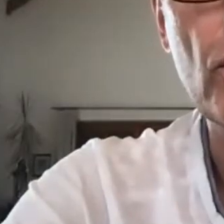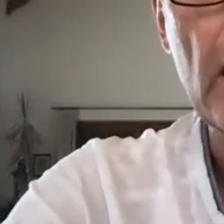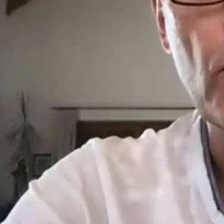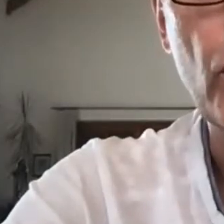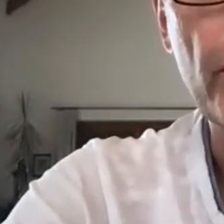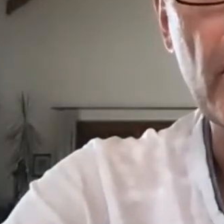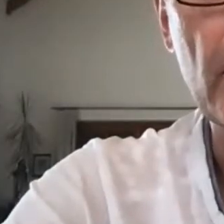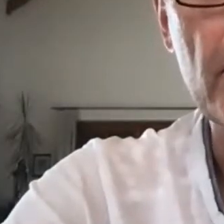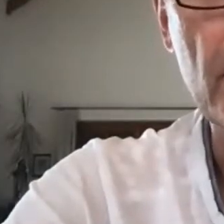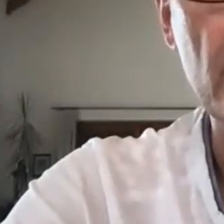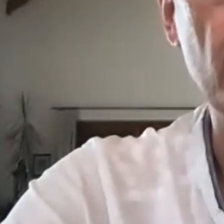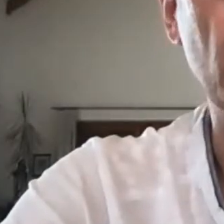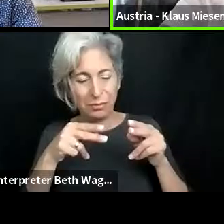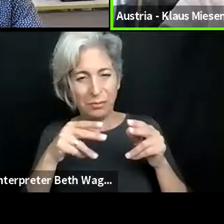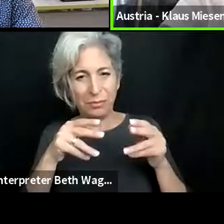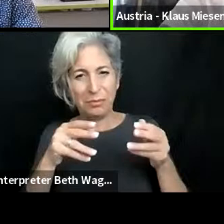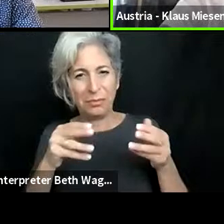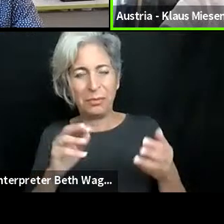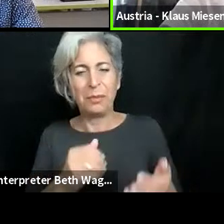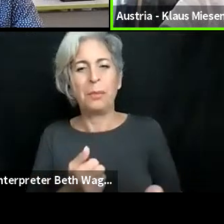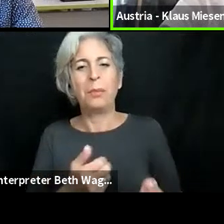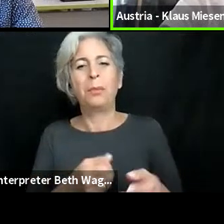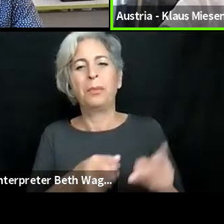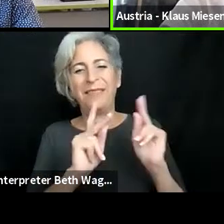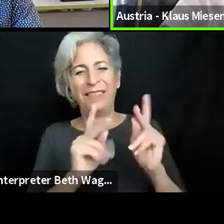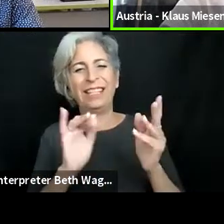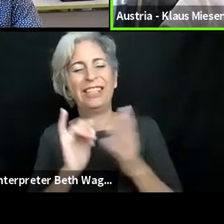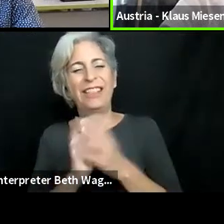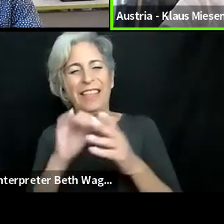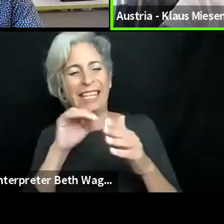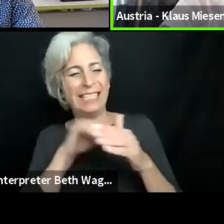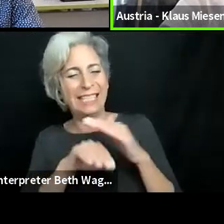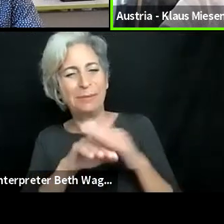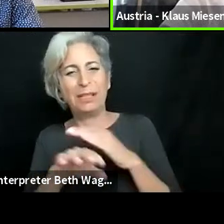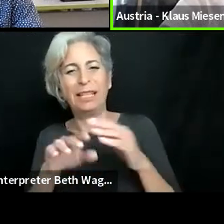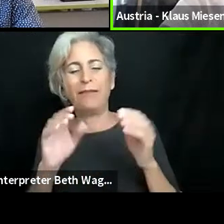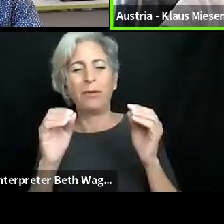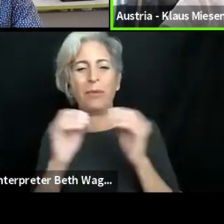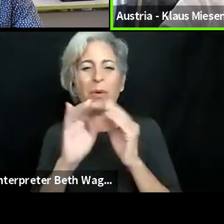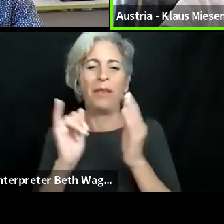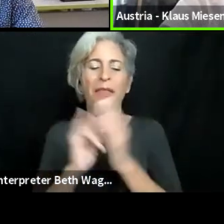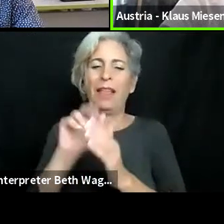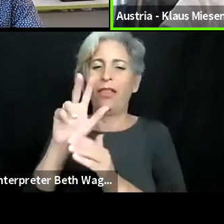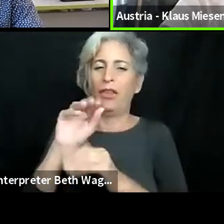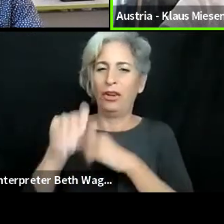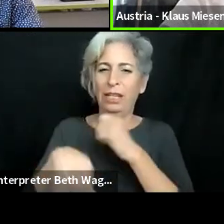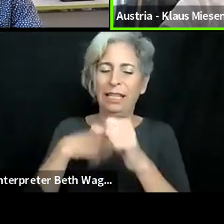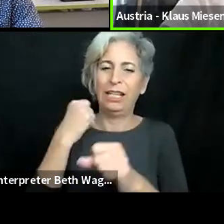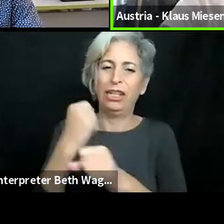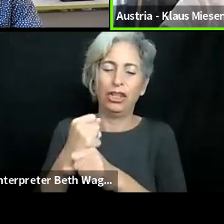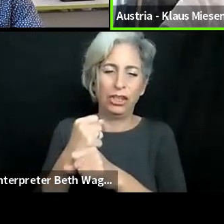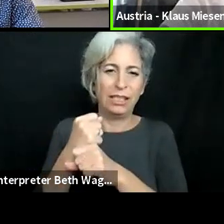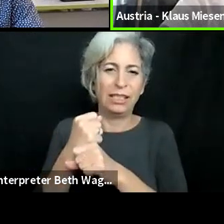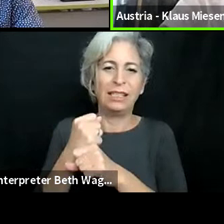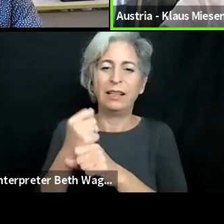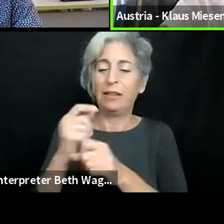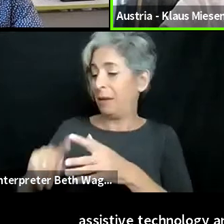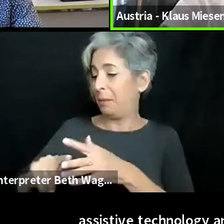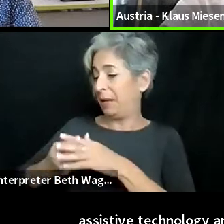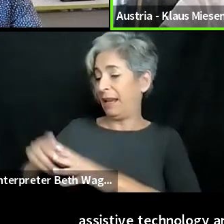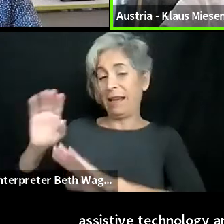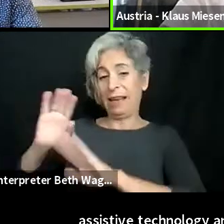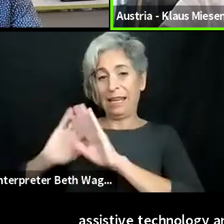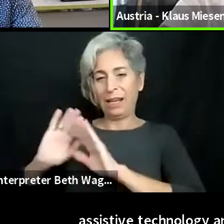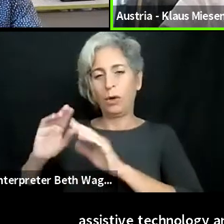privilege to work in assistive technology and accessibility for more than 30 years now. And from the beginning, we did a